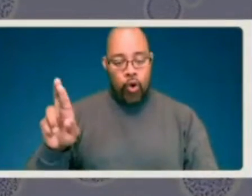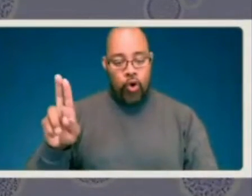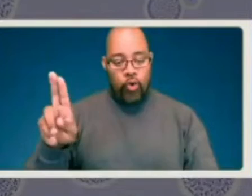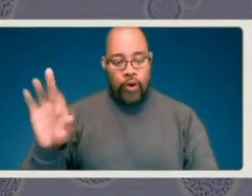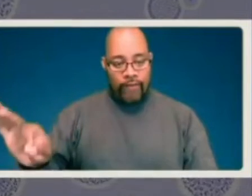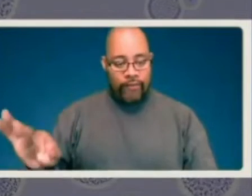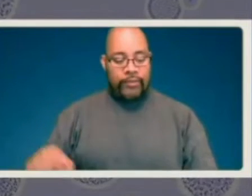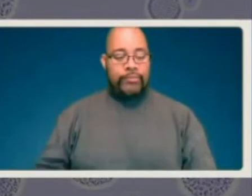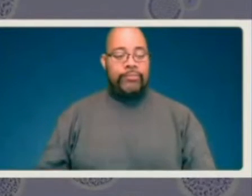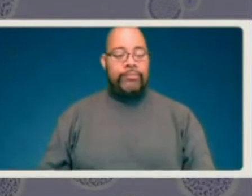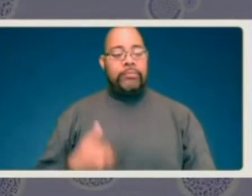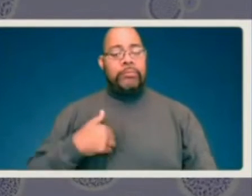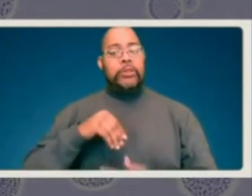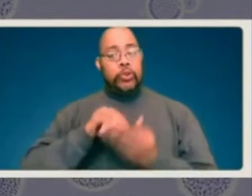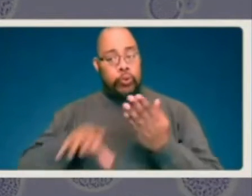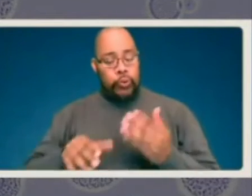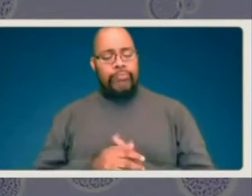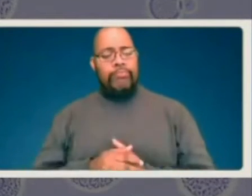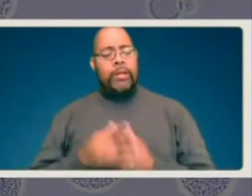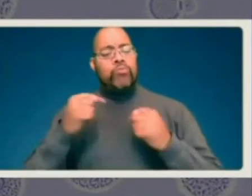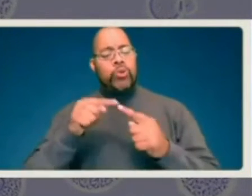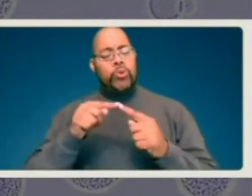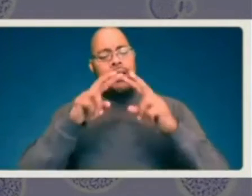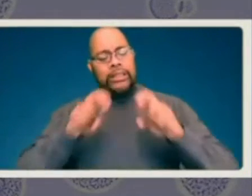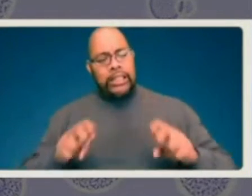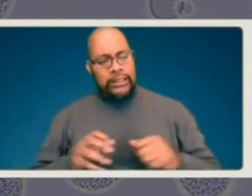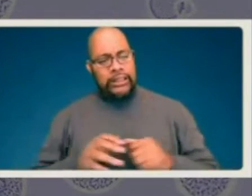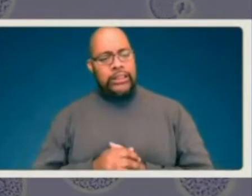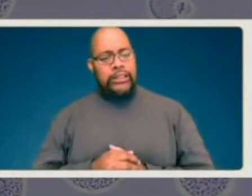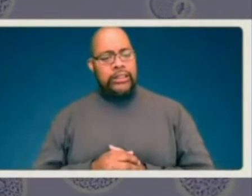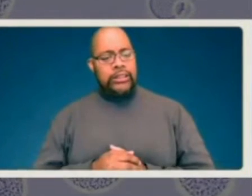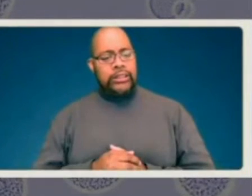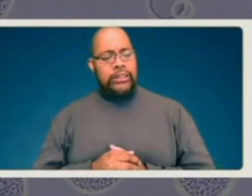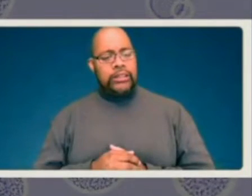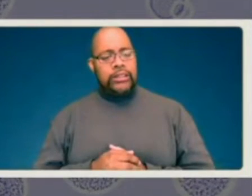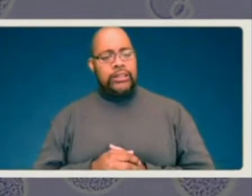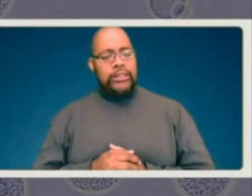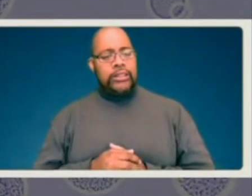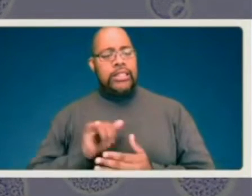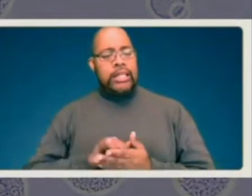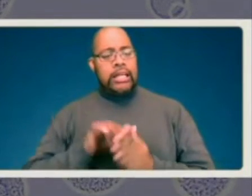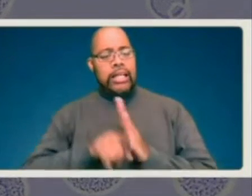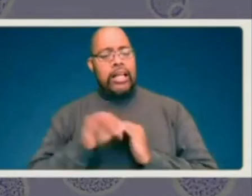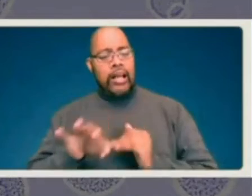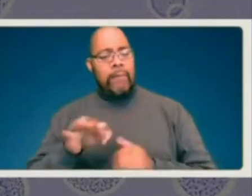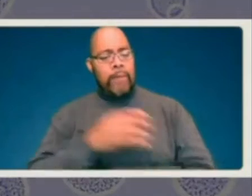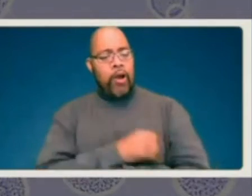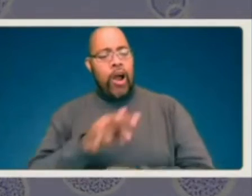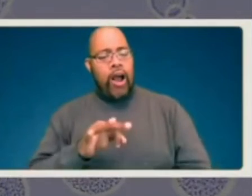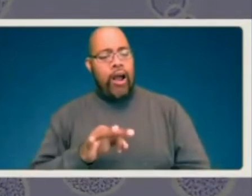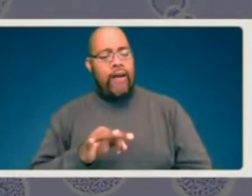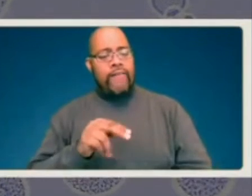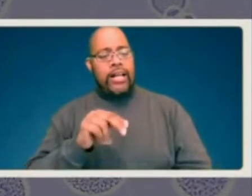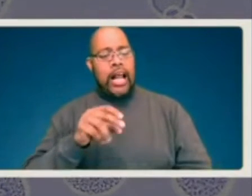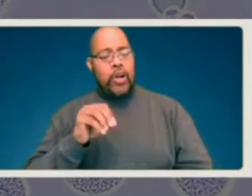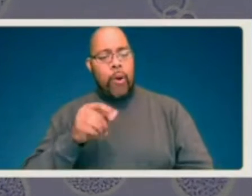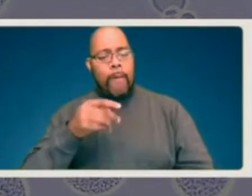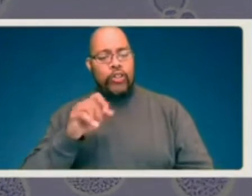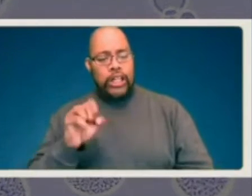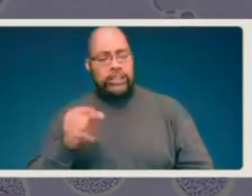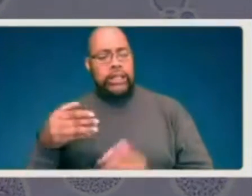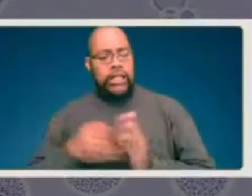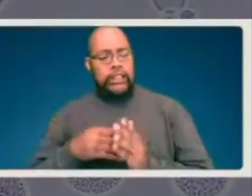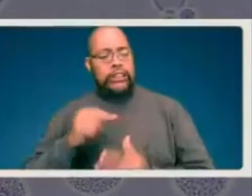MSc Molecular Biology. So I'm trying to assess the killing power of nanoparticles against tuberculosis,